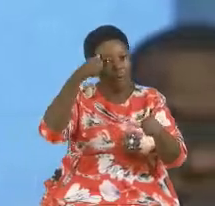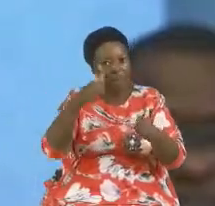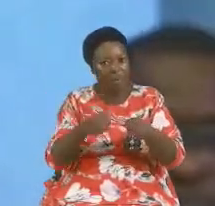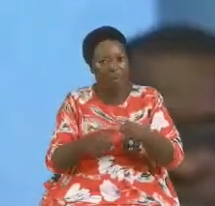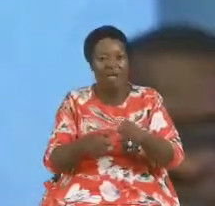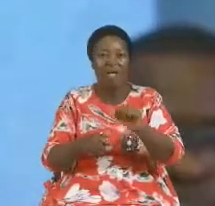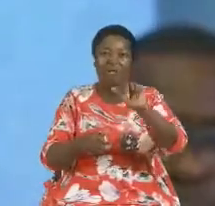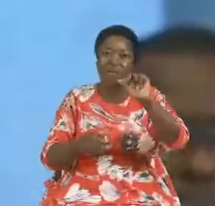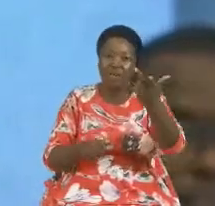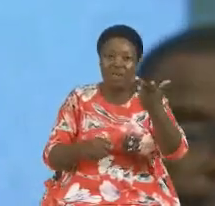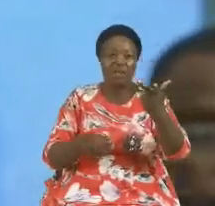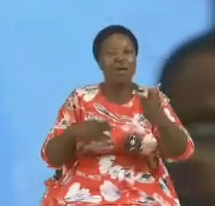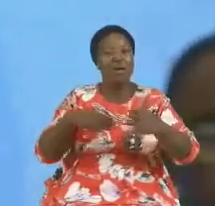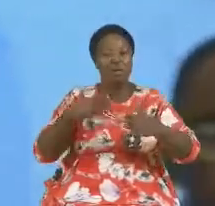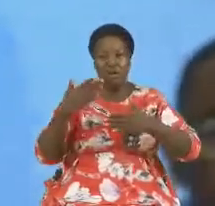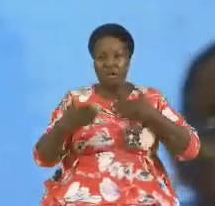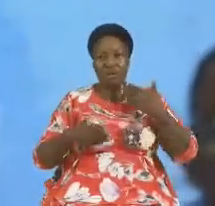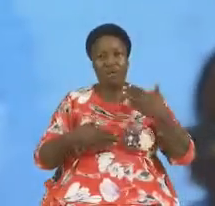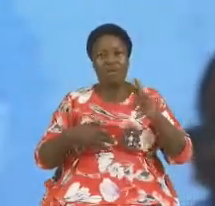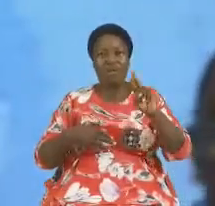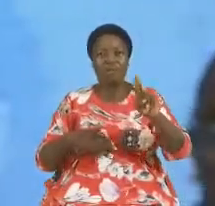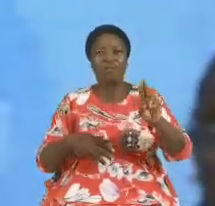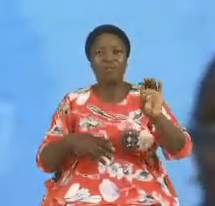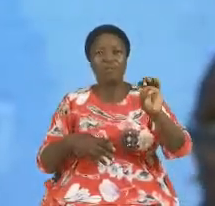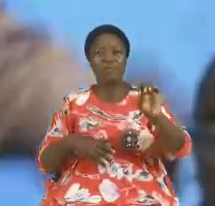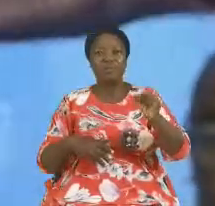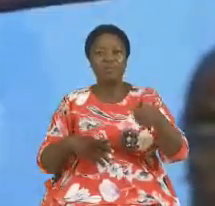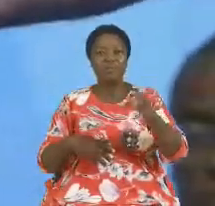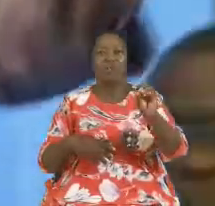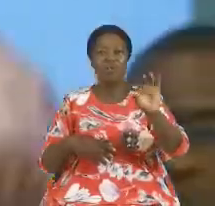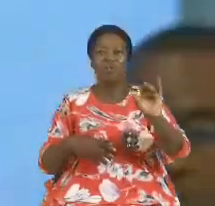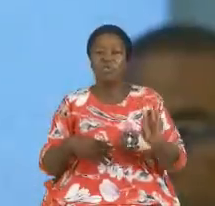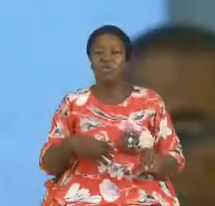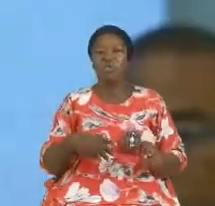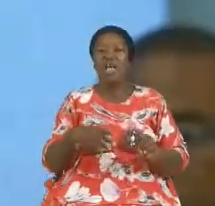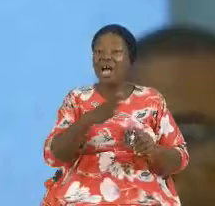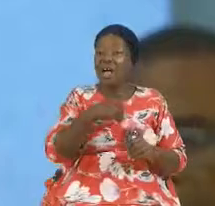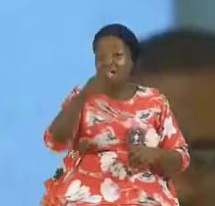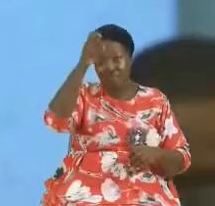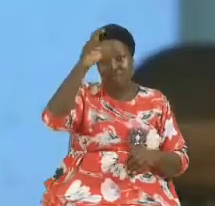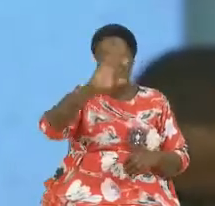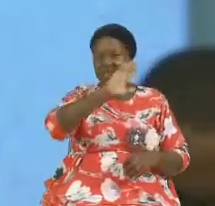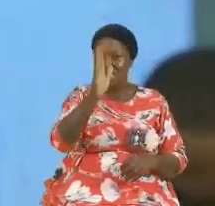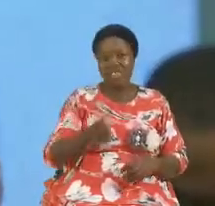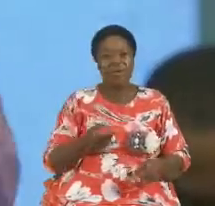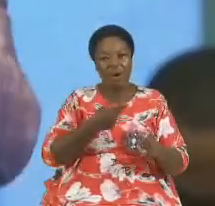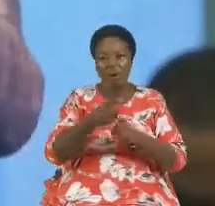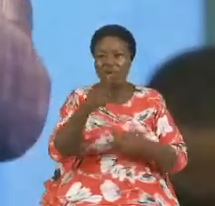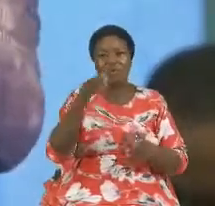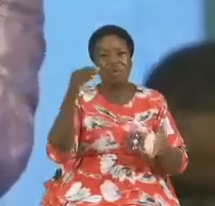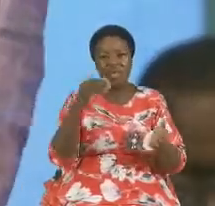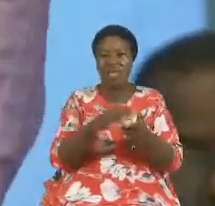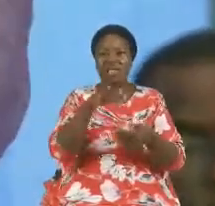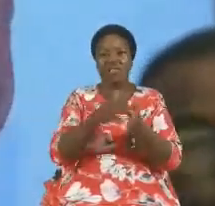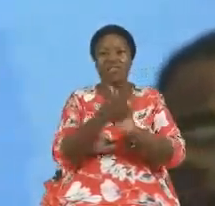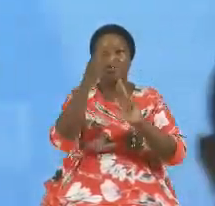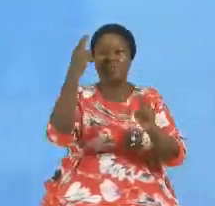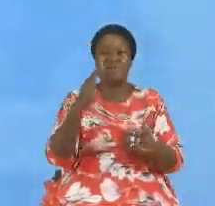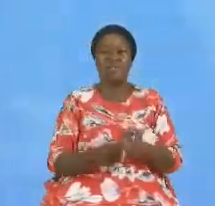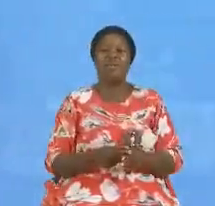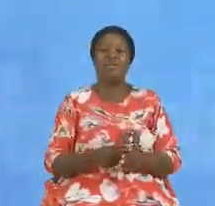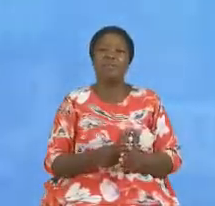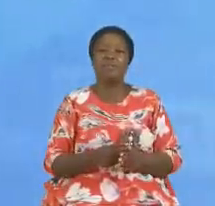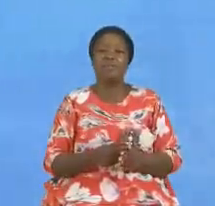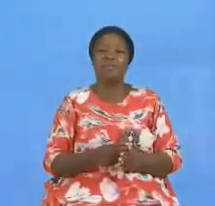One, repent. Two, remember. Three, rejoice. And the devil will never